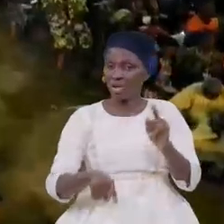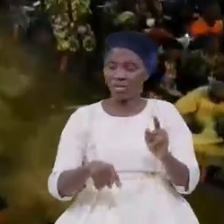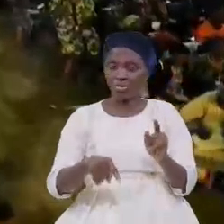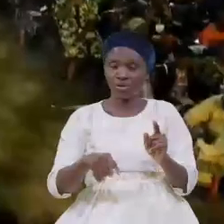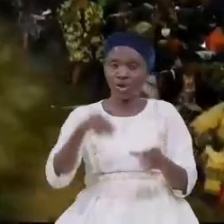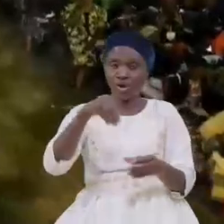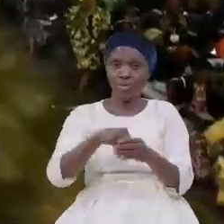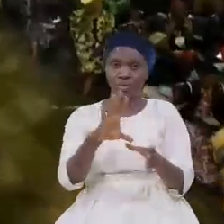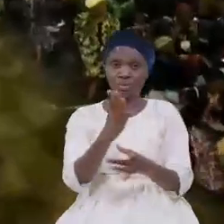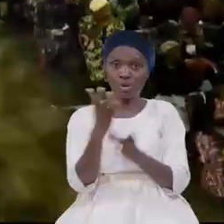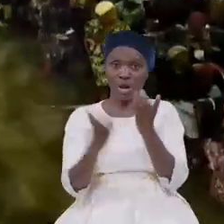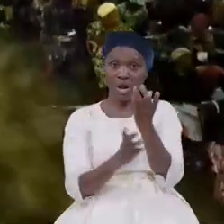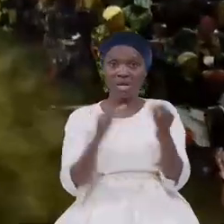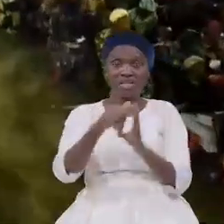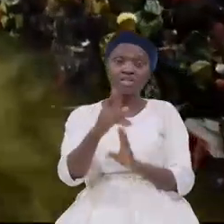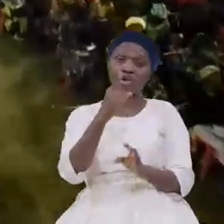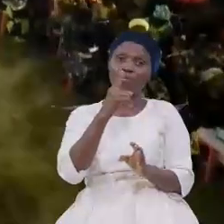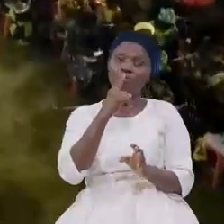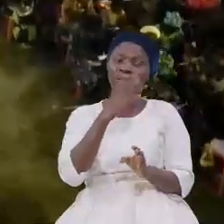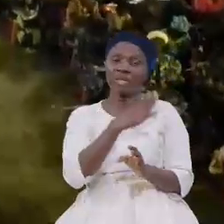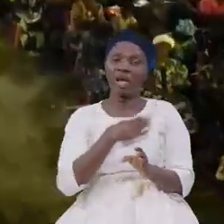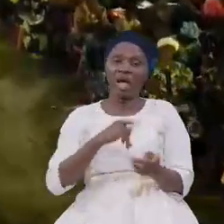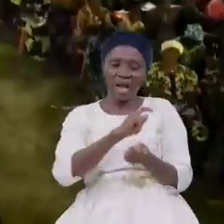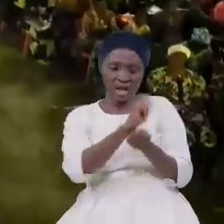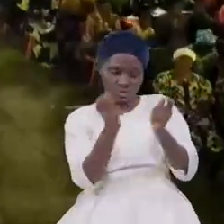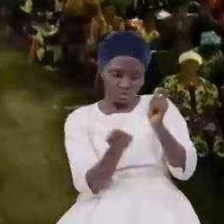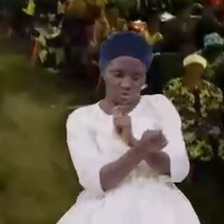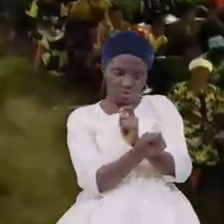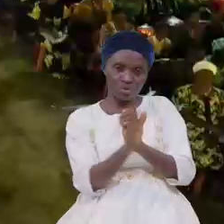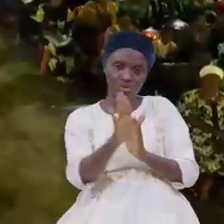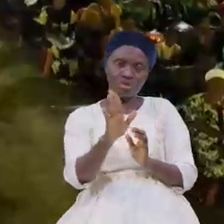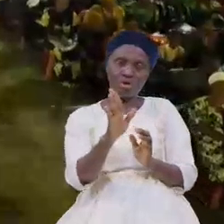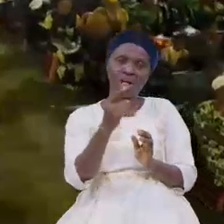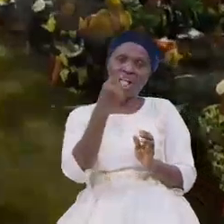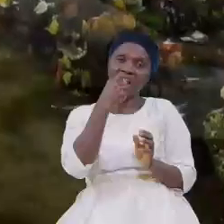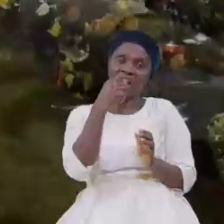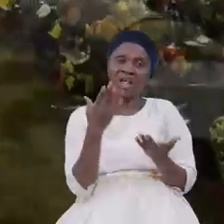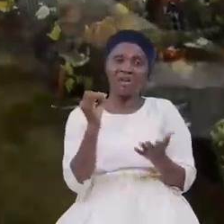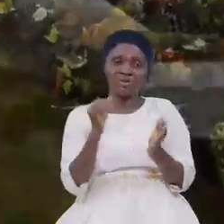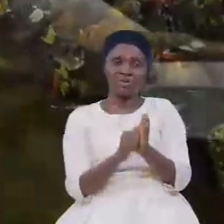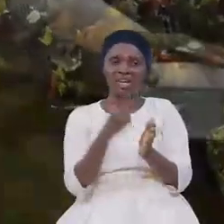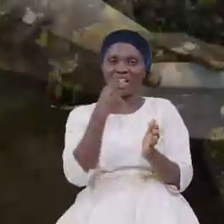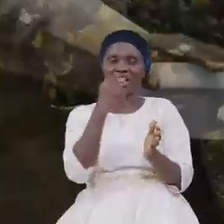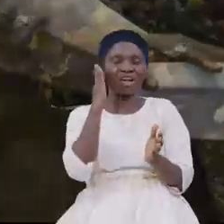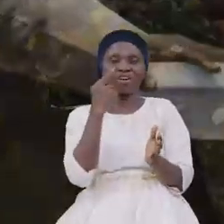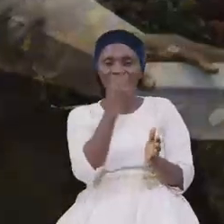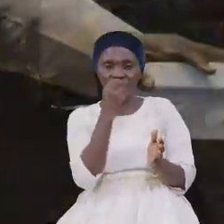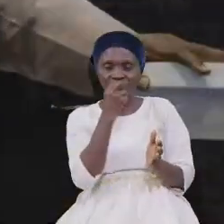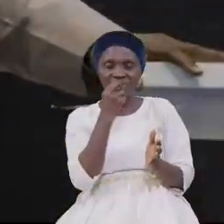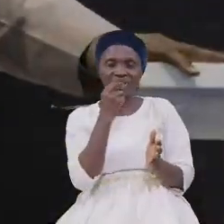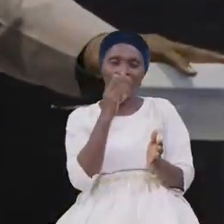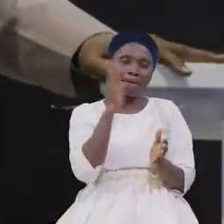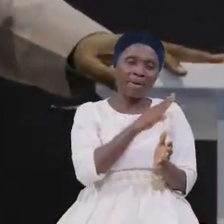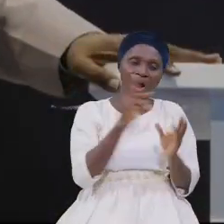your mouth and turn your tongue so that the tongue speak evil no more. It's only